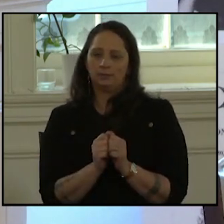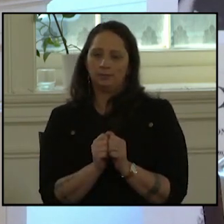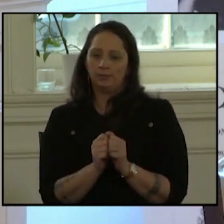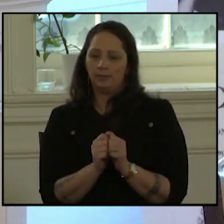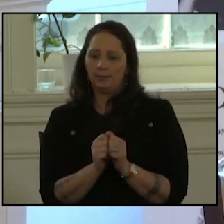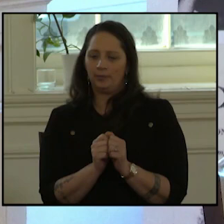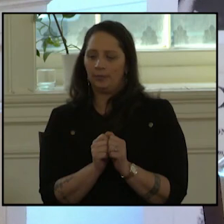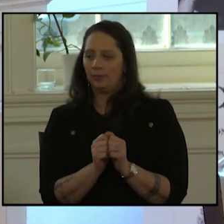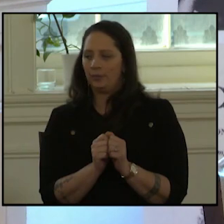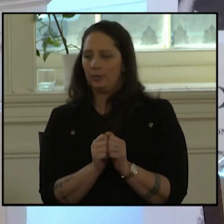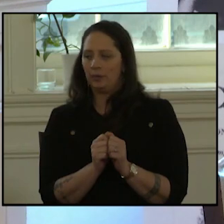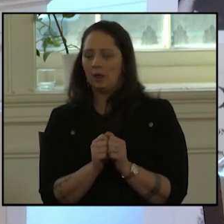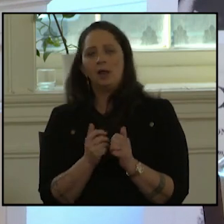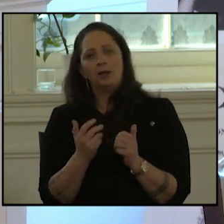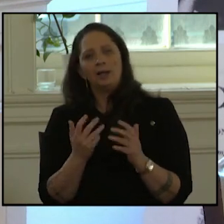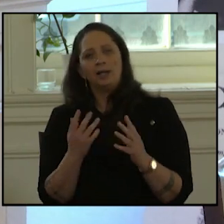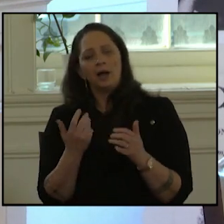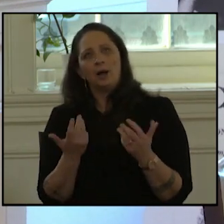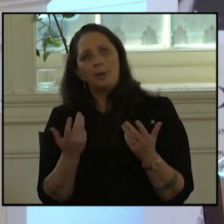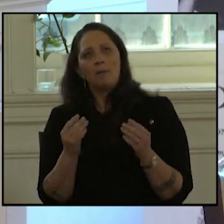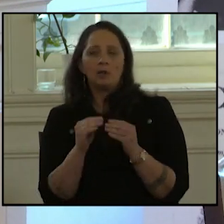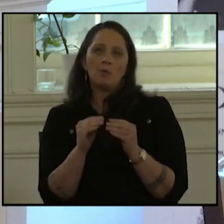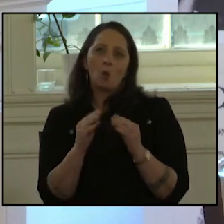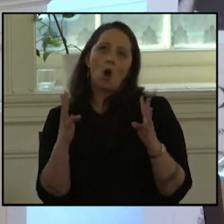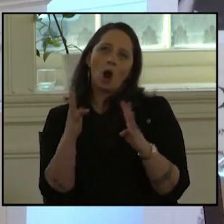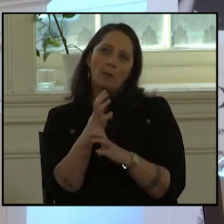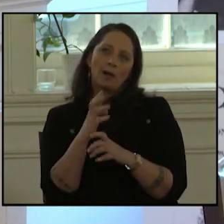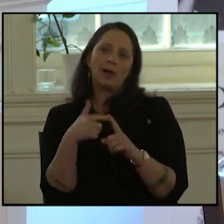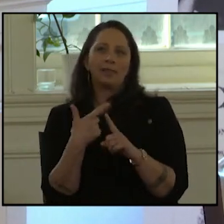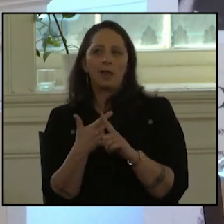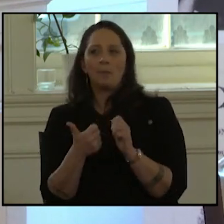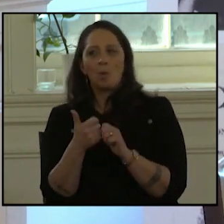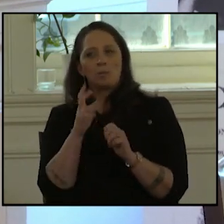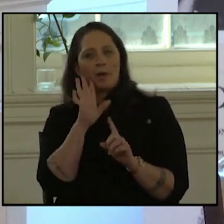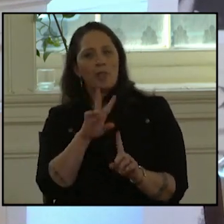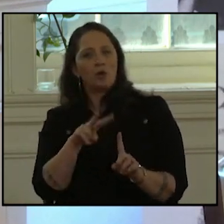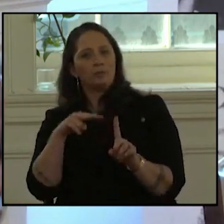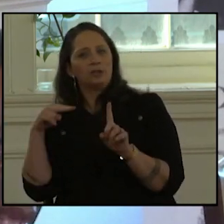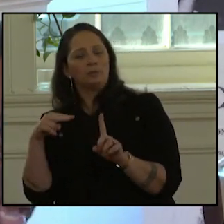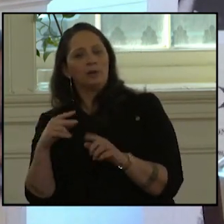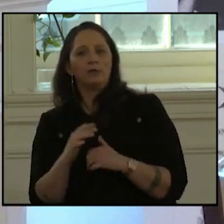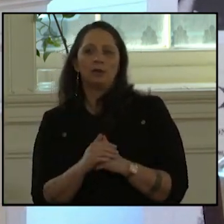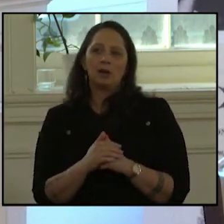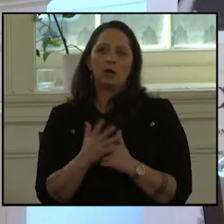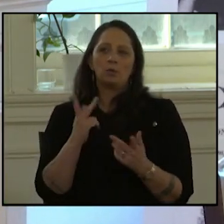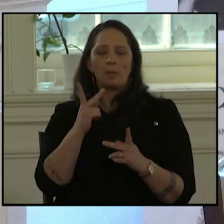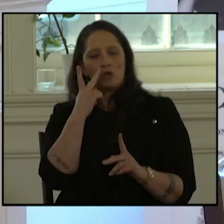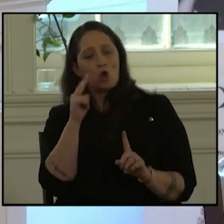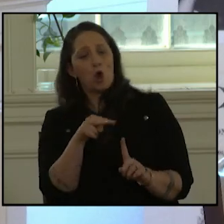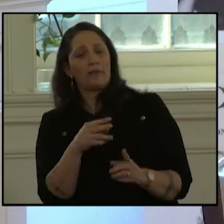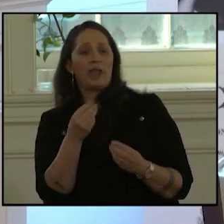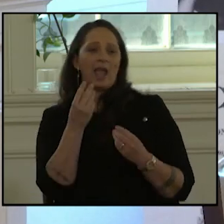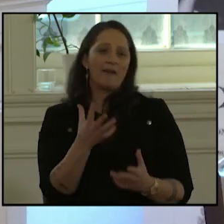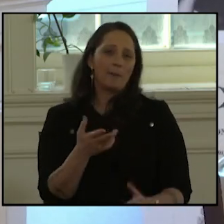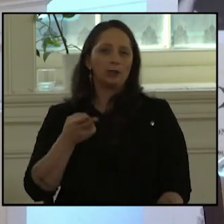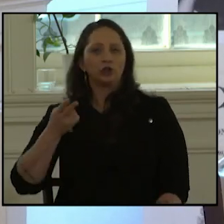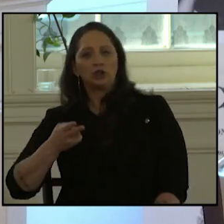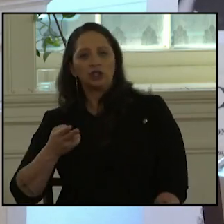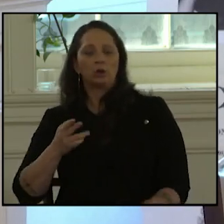that's probably a little more complex than most people are looking at it. A lot of people probably just look at it as just information and history, and